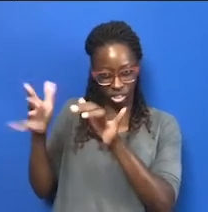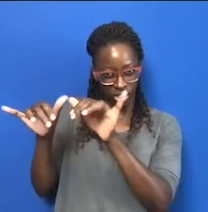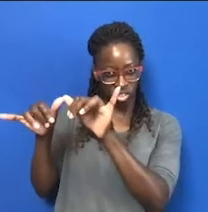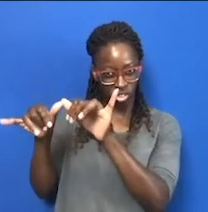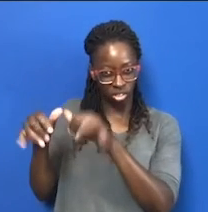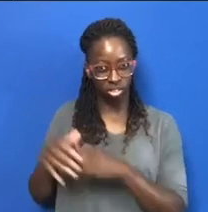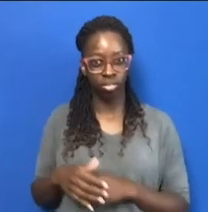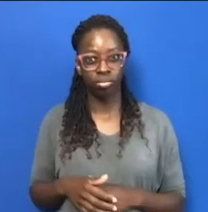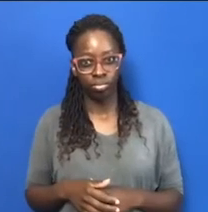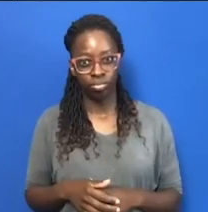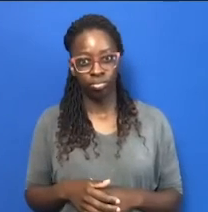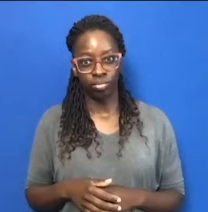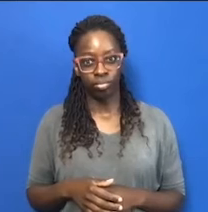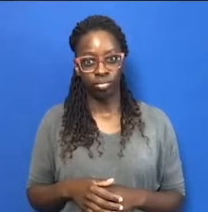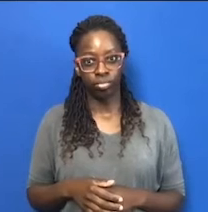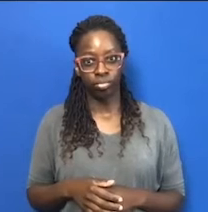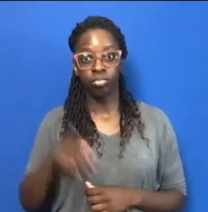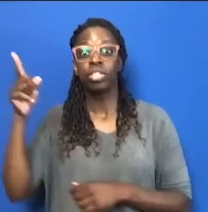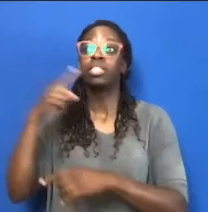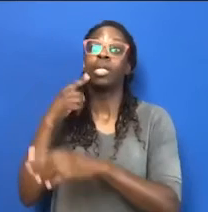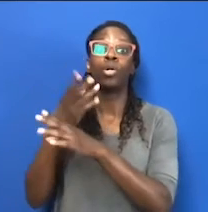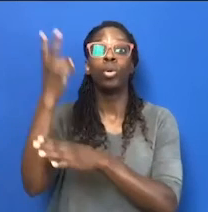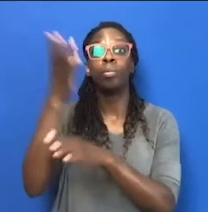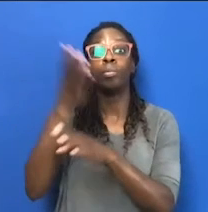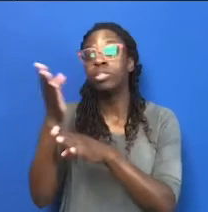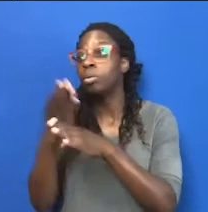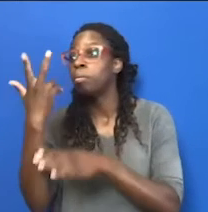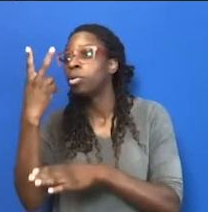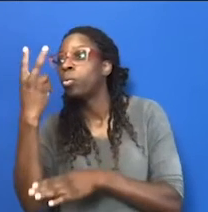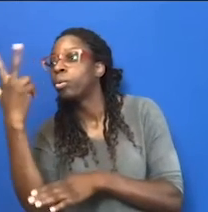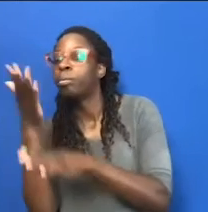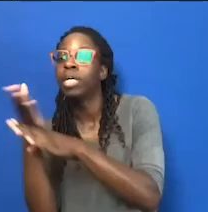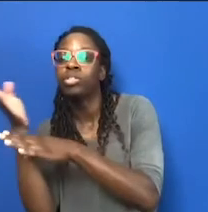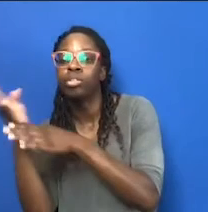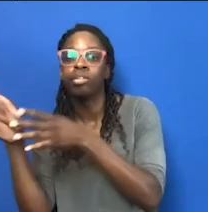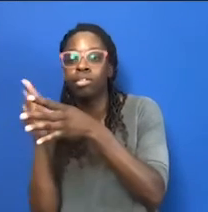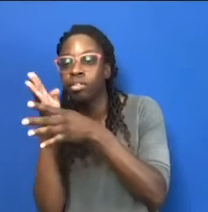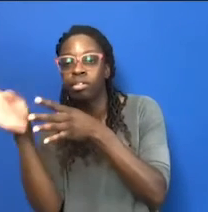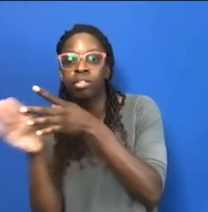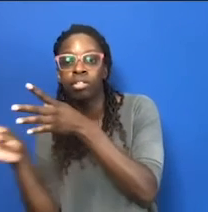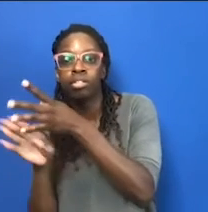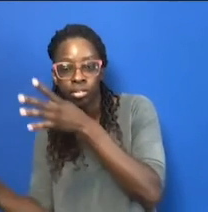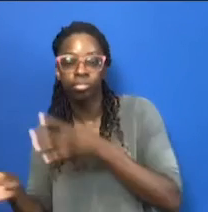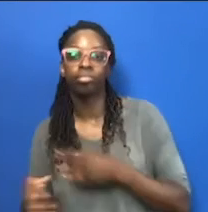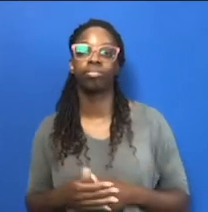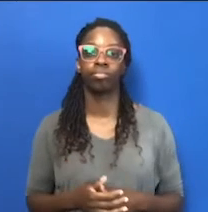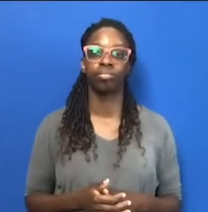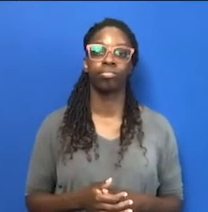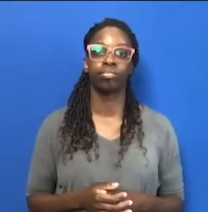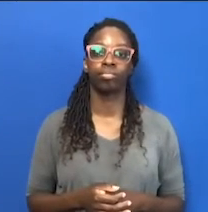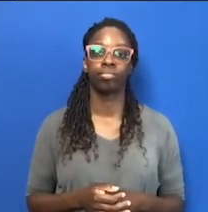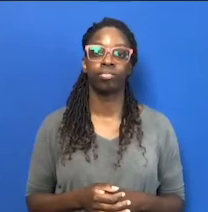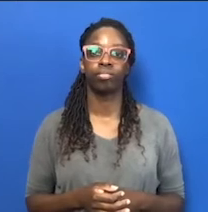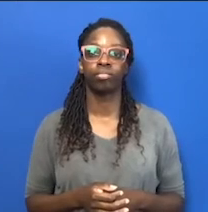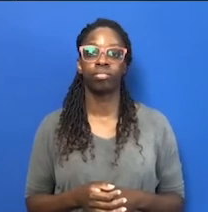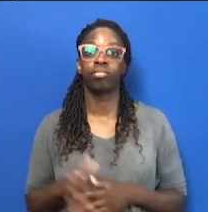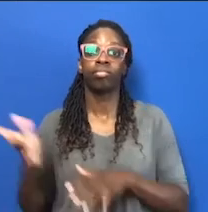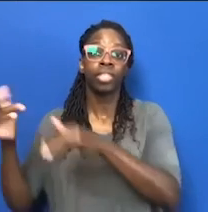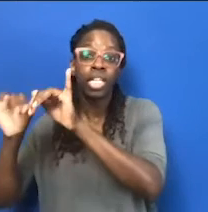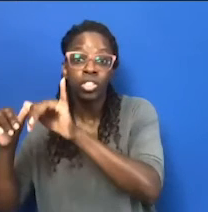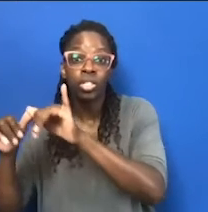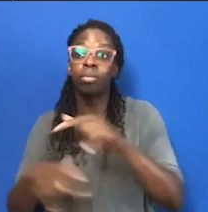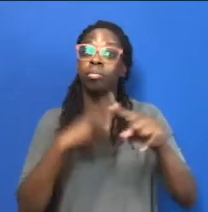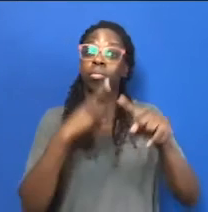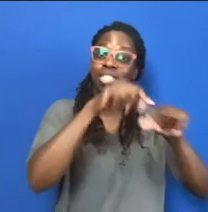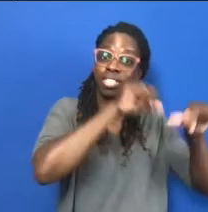domains were considered together. Many of these included engineering and science or